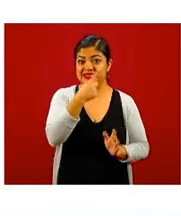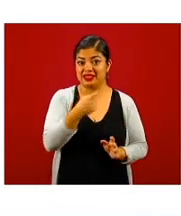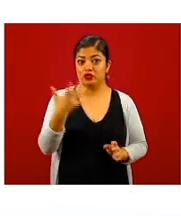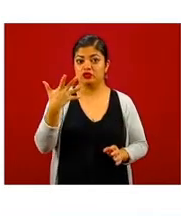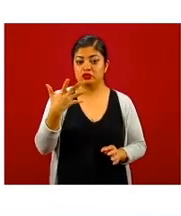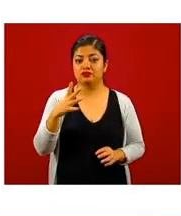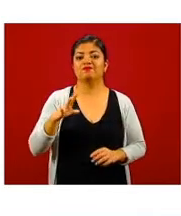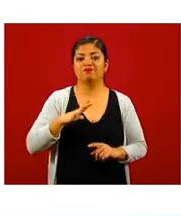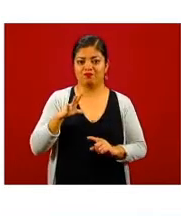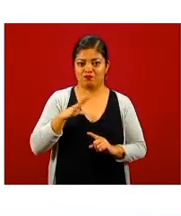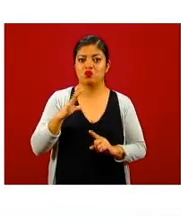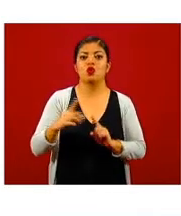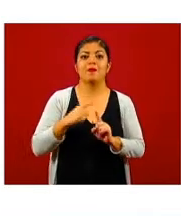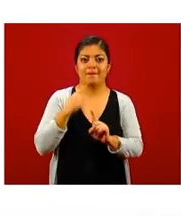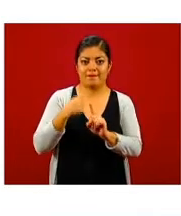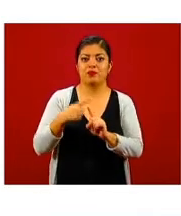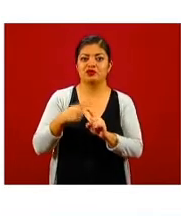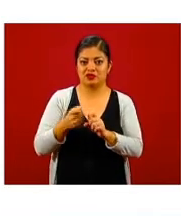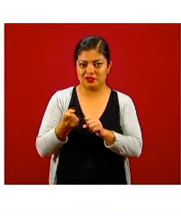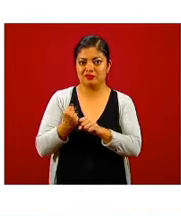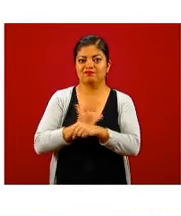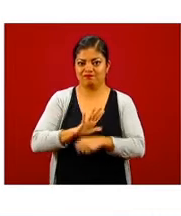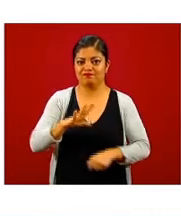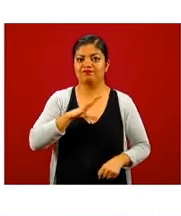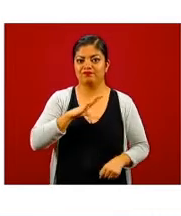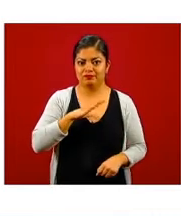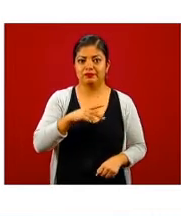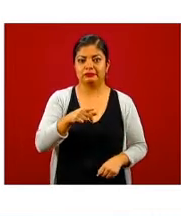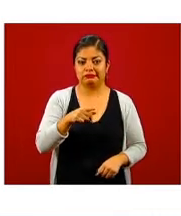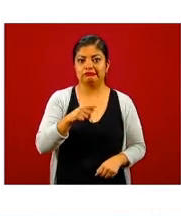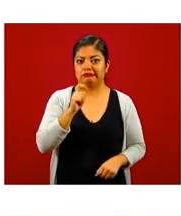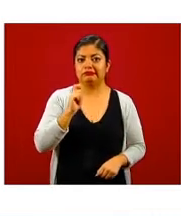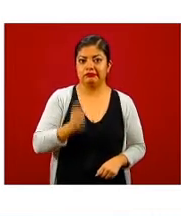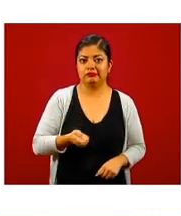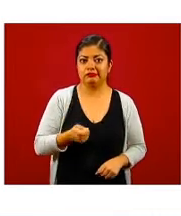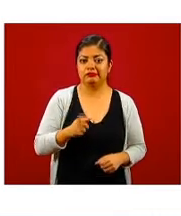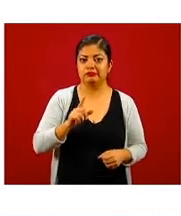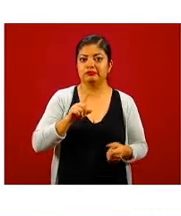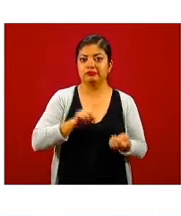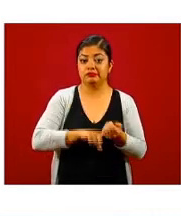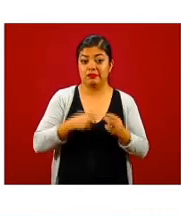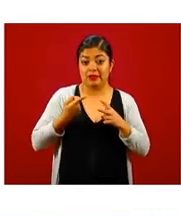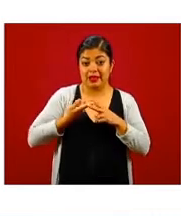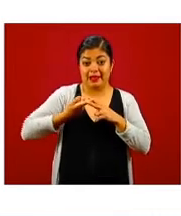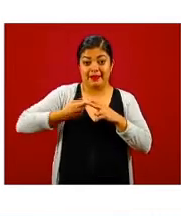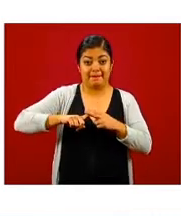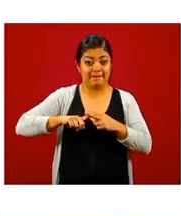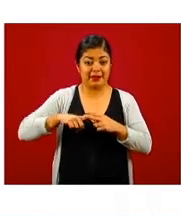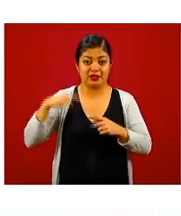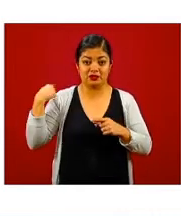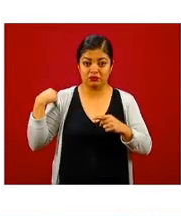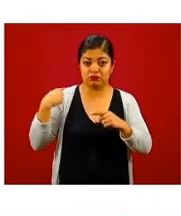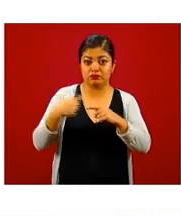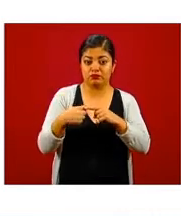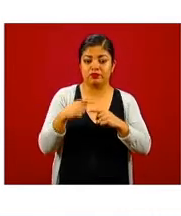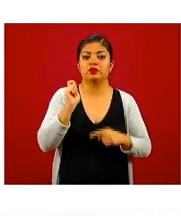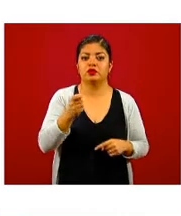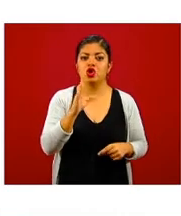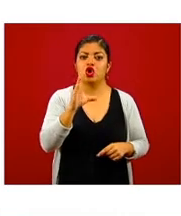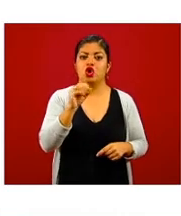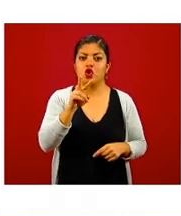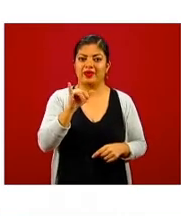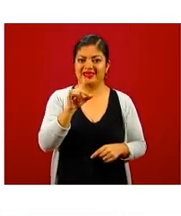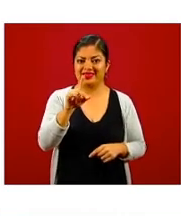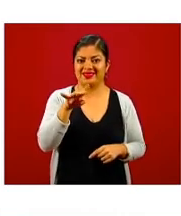125,036 were negative, and 14,020 were confirmed and active, and those are the